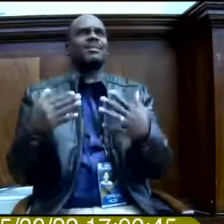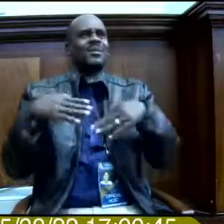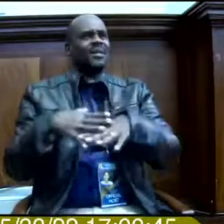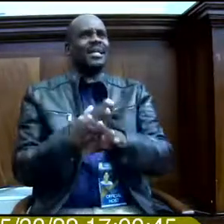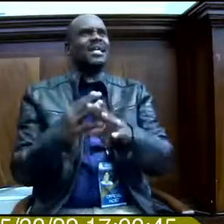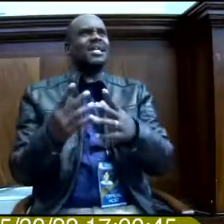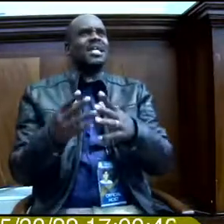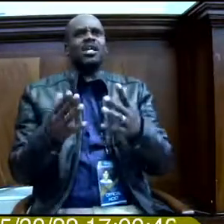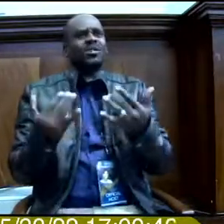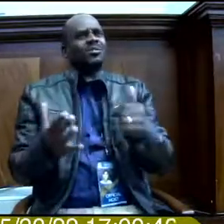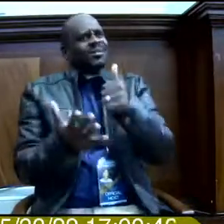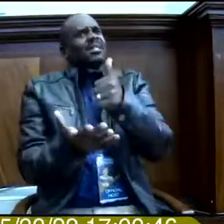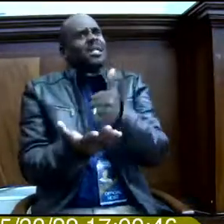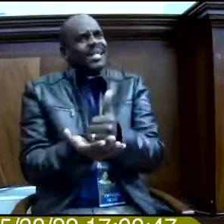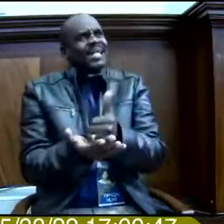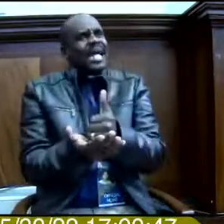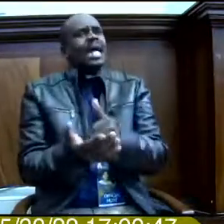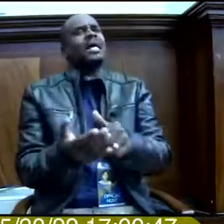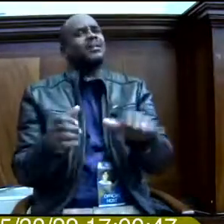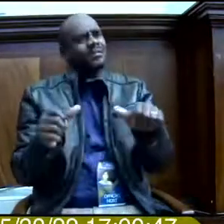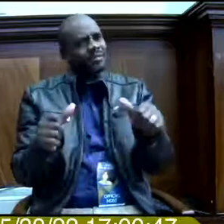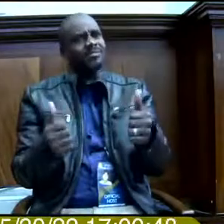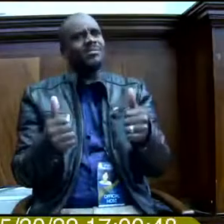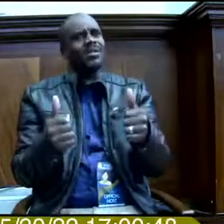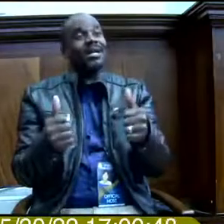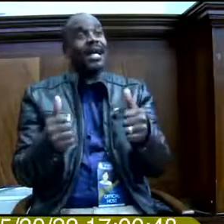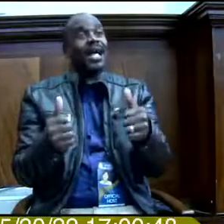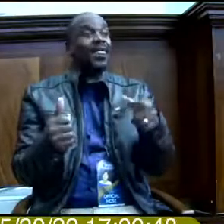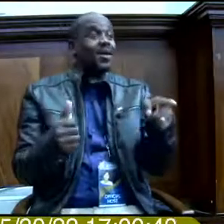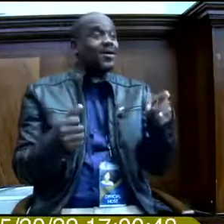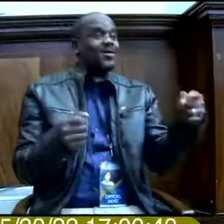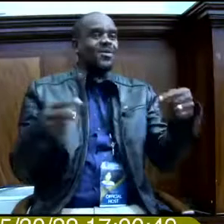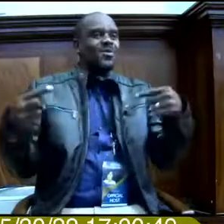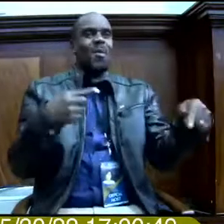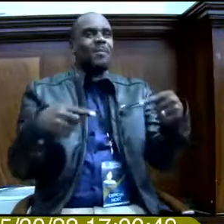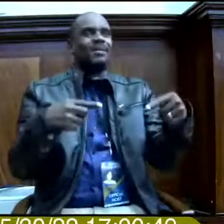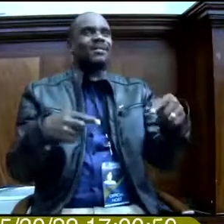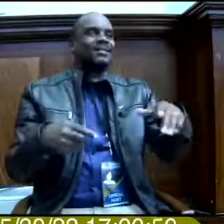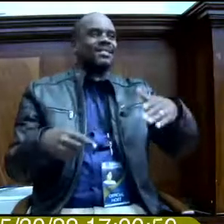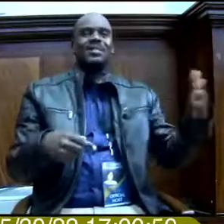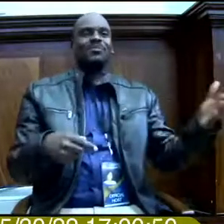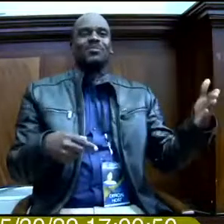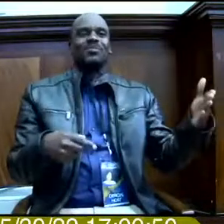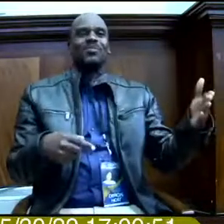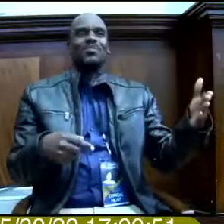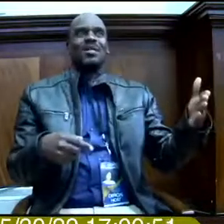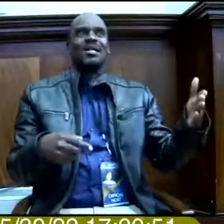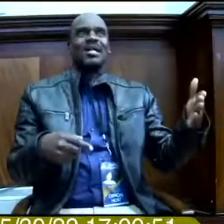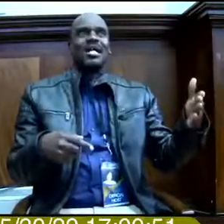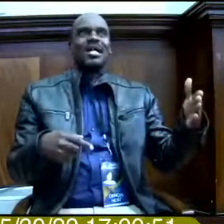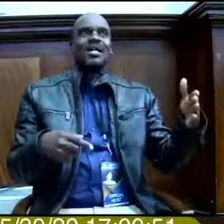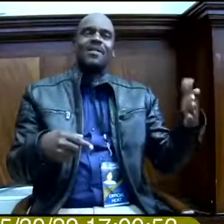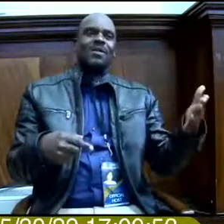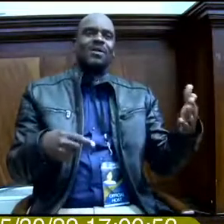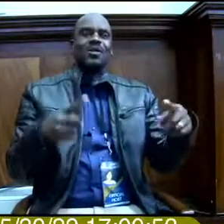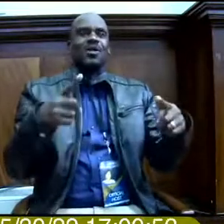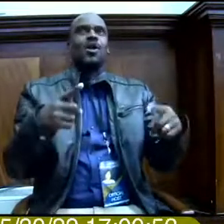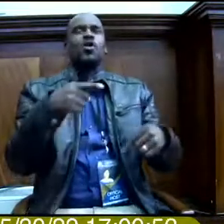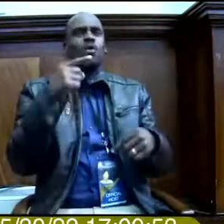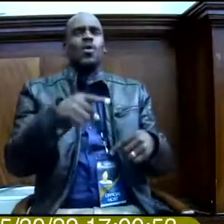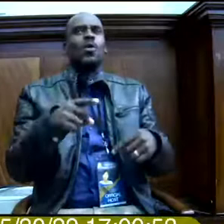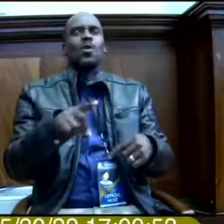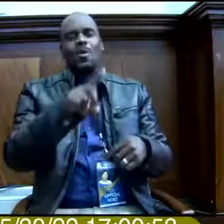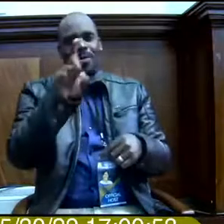so that you don't sit like a the opposition like this because you must refuse to